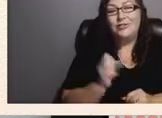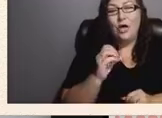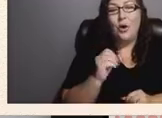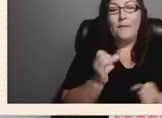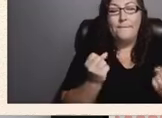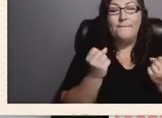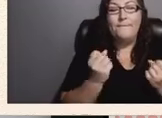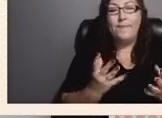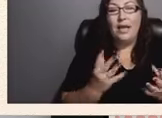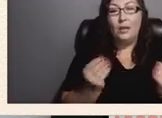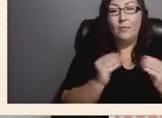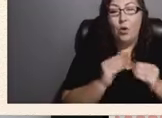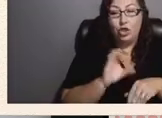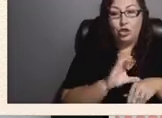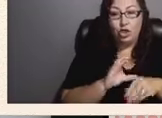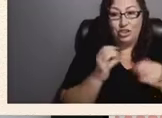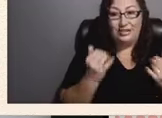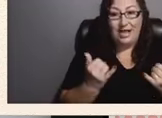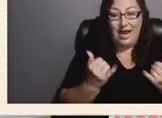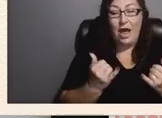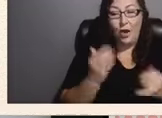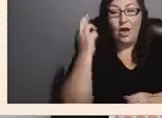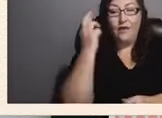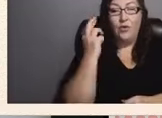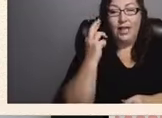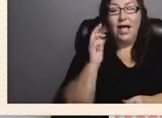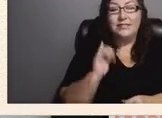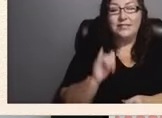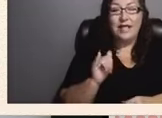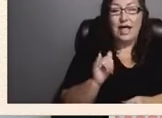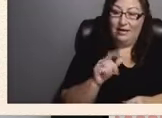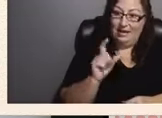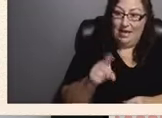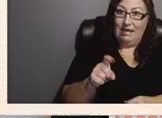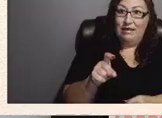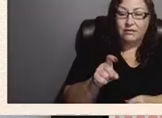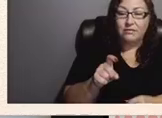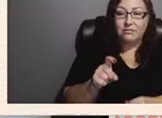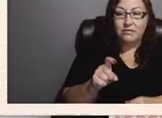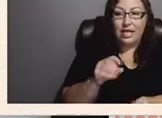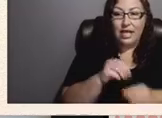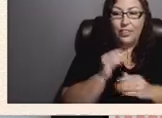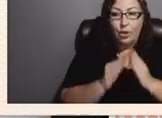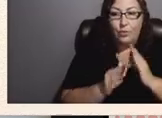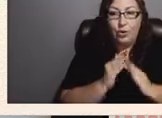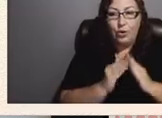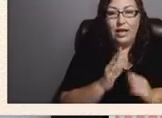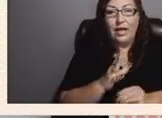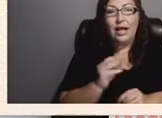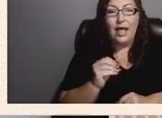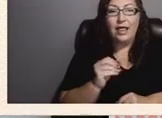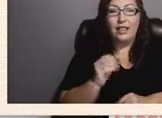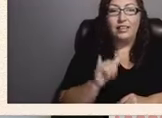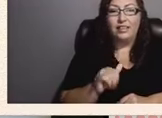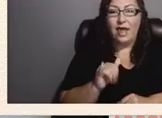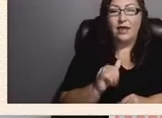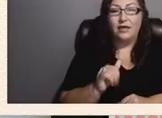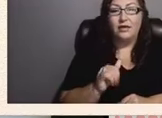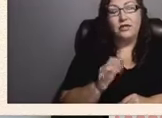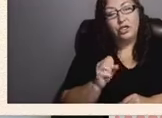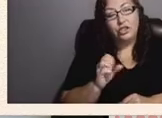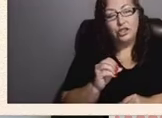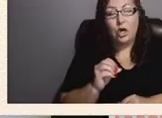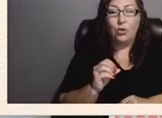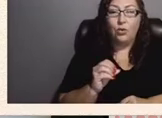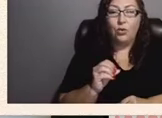more churches now have realized the need in the community, and that, you know, so